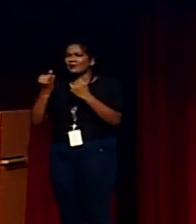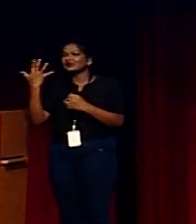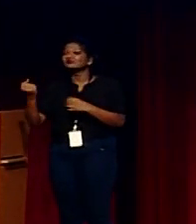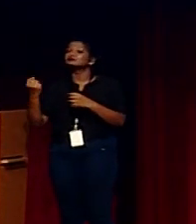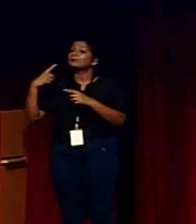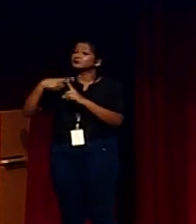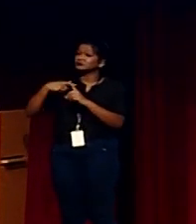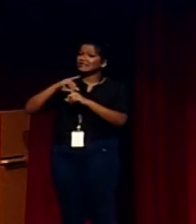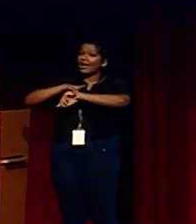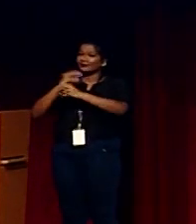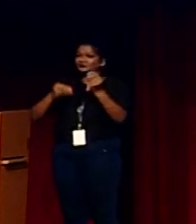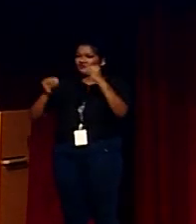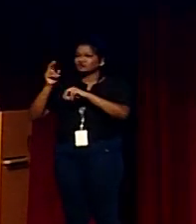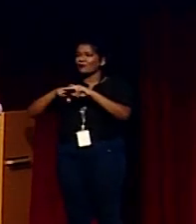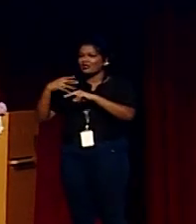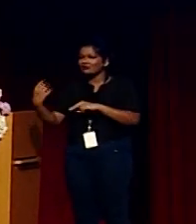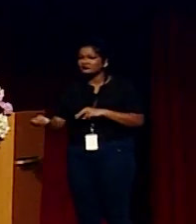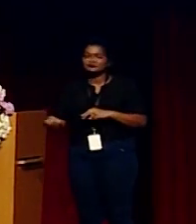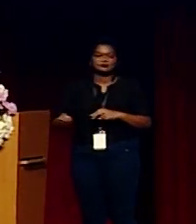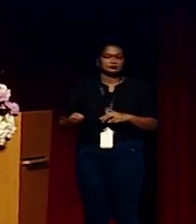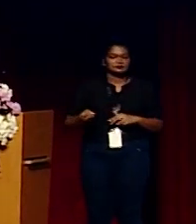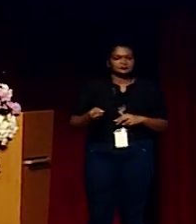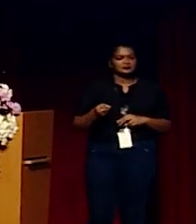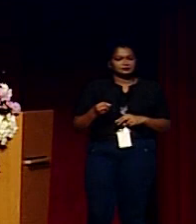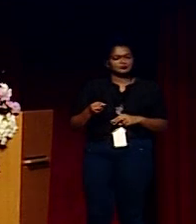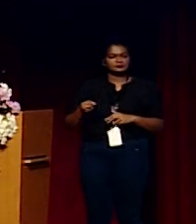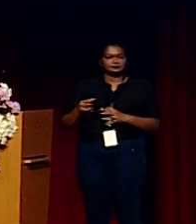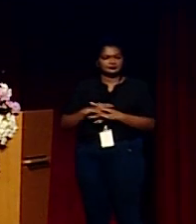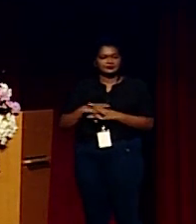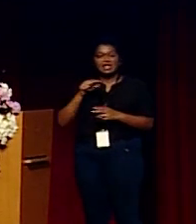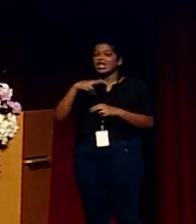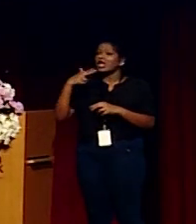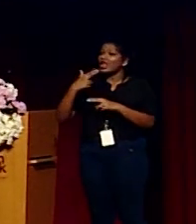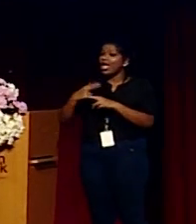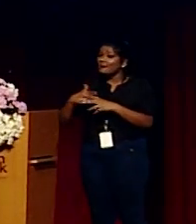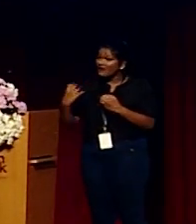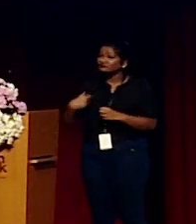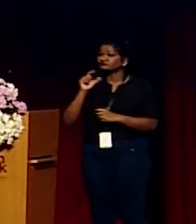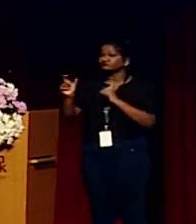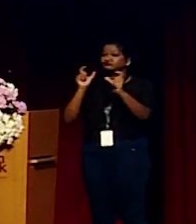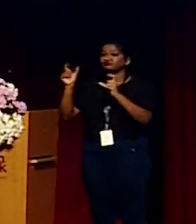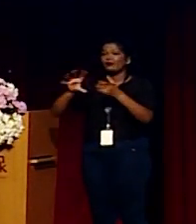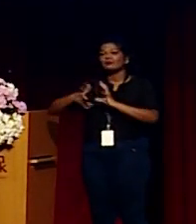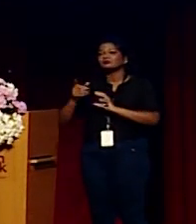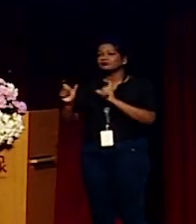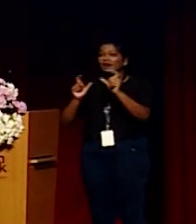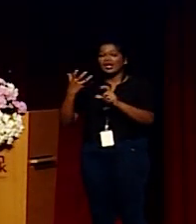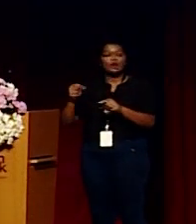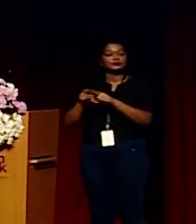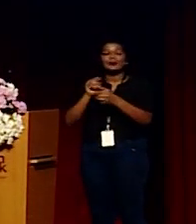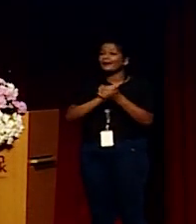chemical formula, and then it makes it accessible. And Serame sign. Naming it, and then it gives it